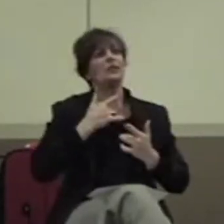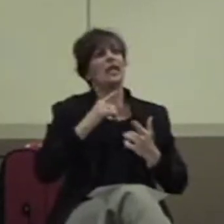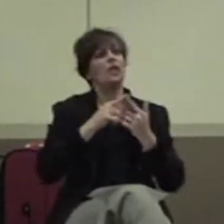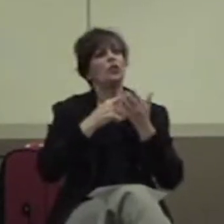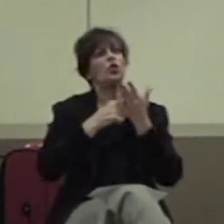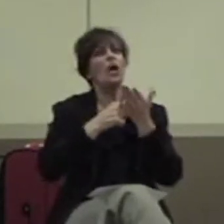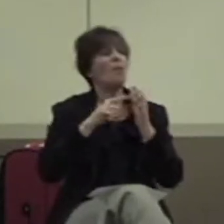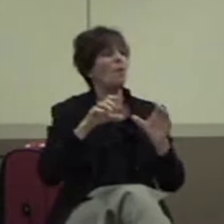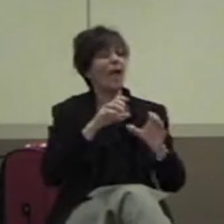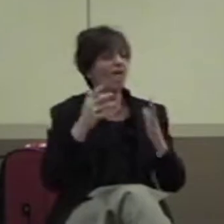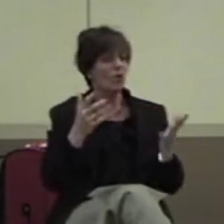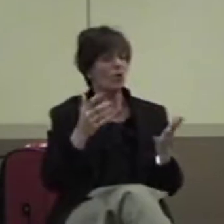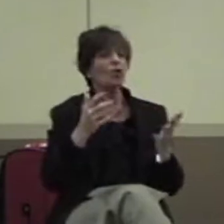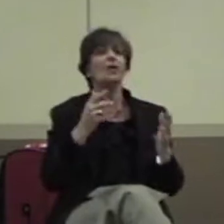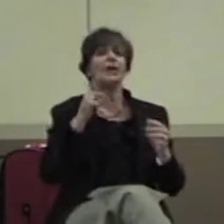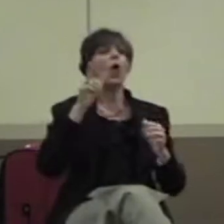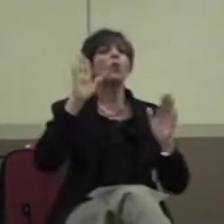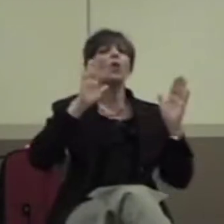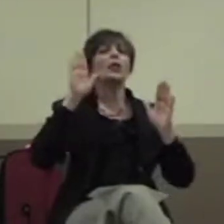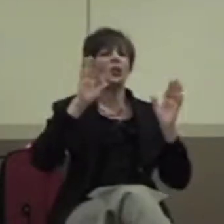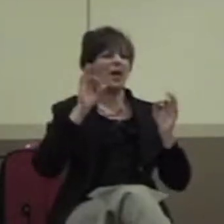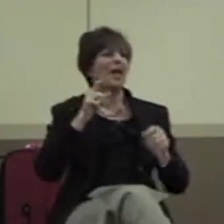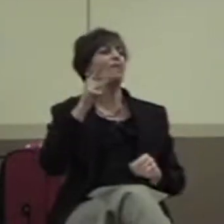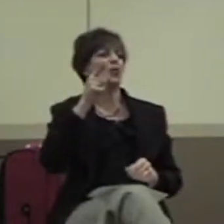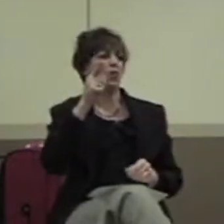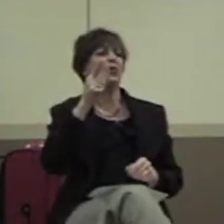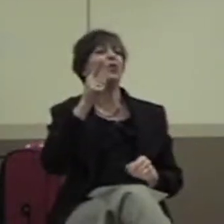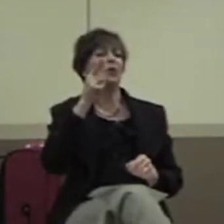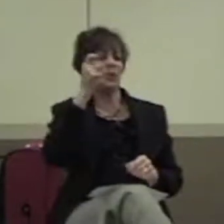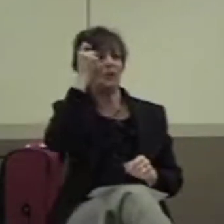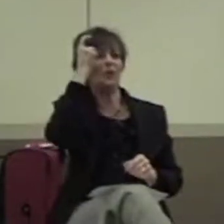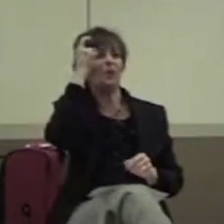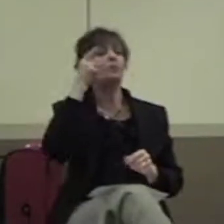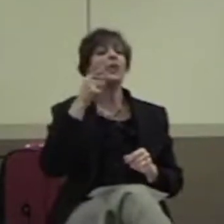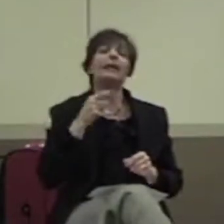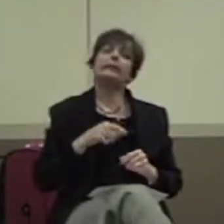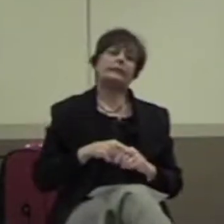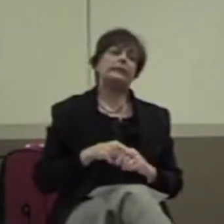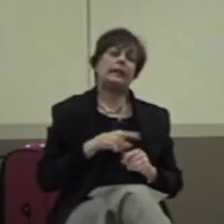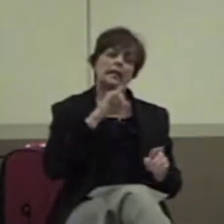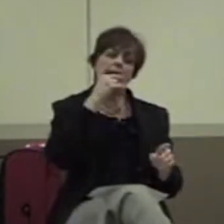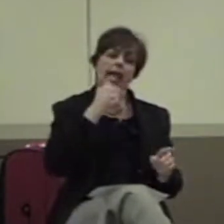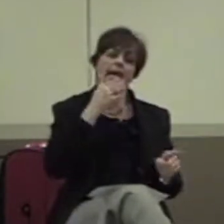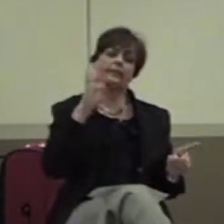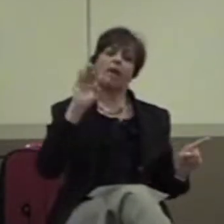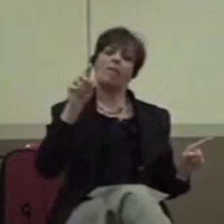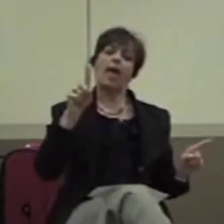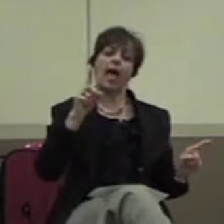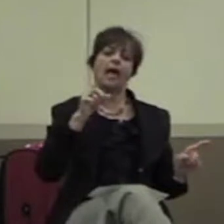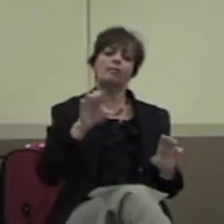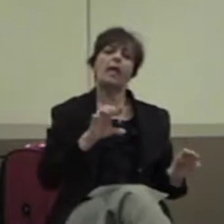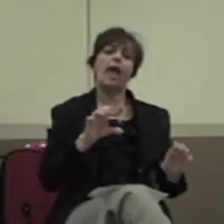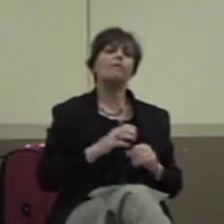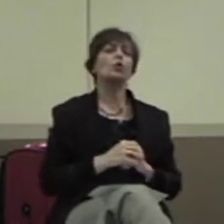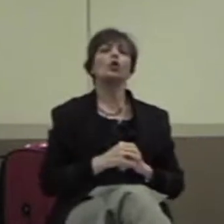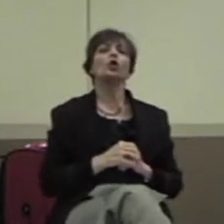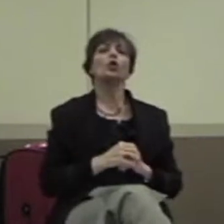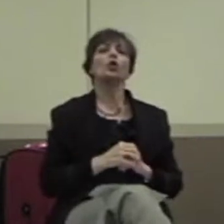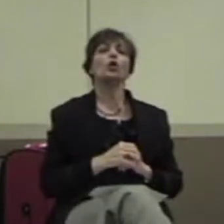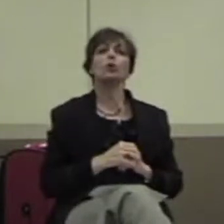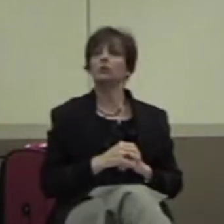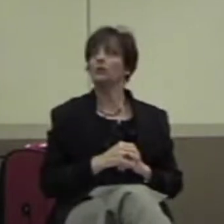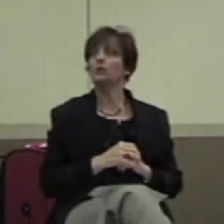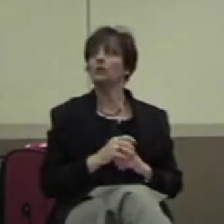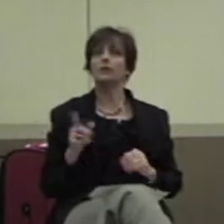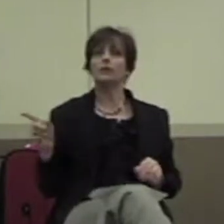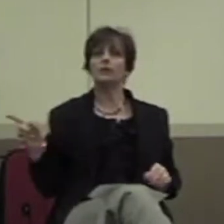talk about behavior this way. And raise your hand if you hear these words. The kid has bad behavior.